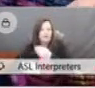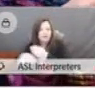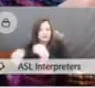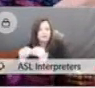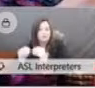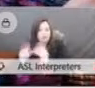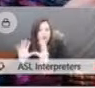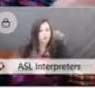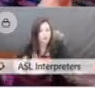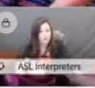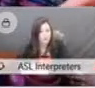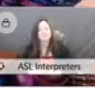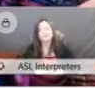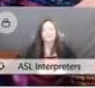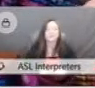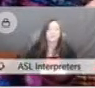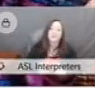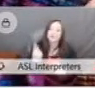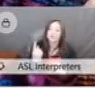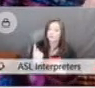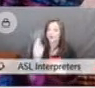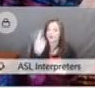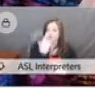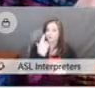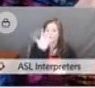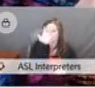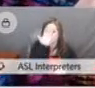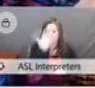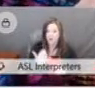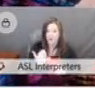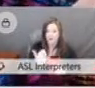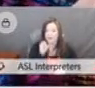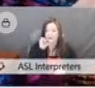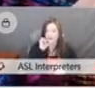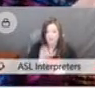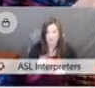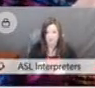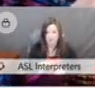group. One reason that we have not